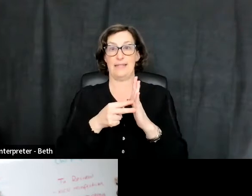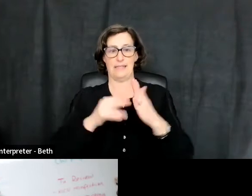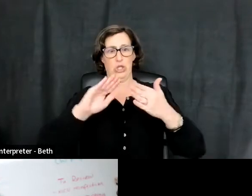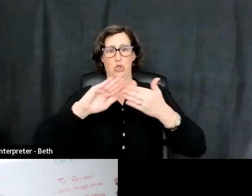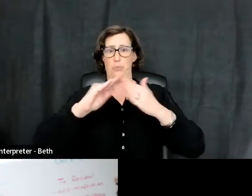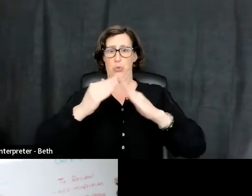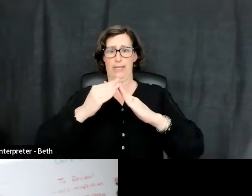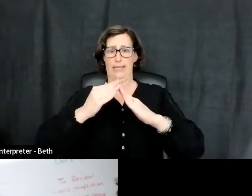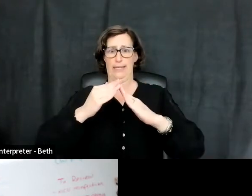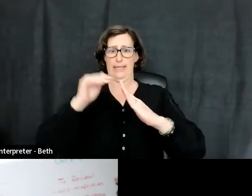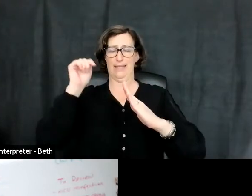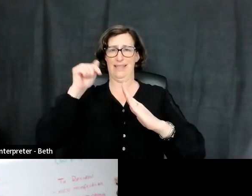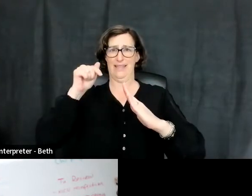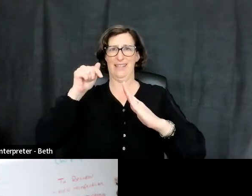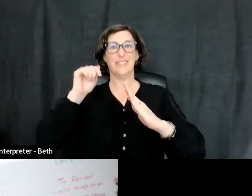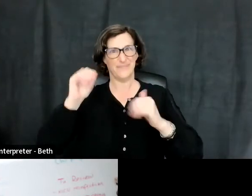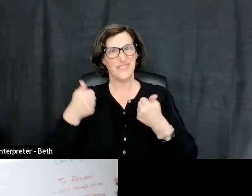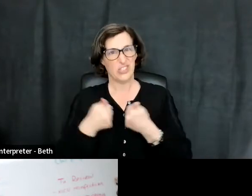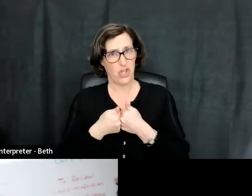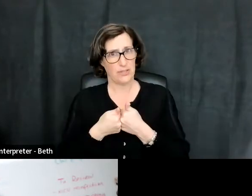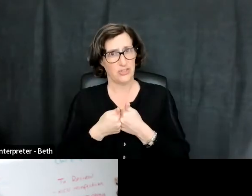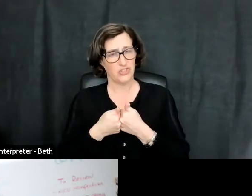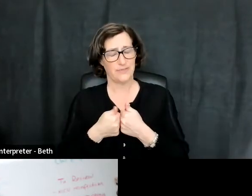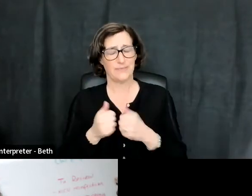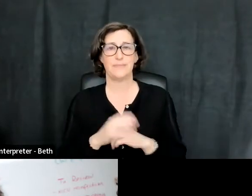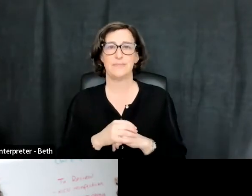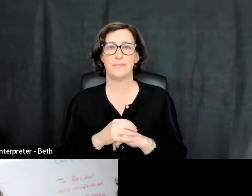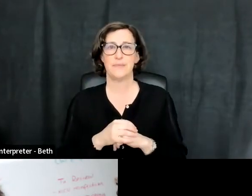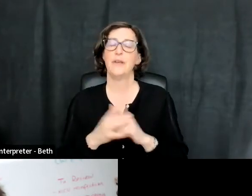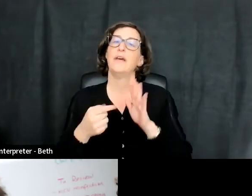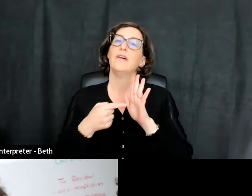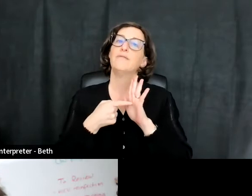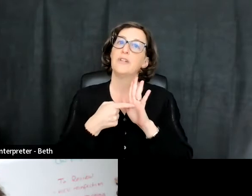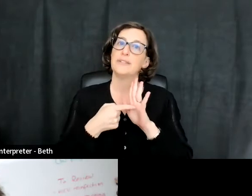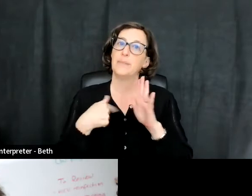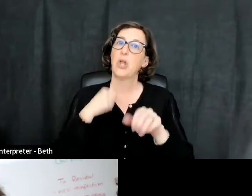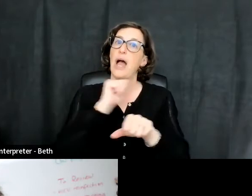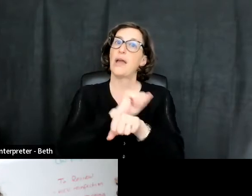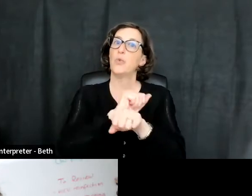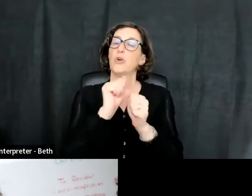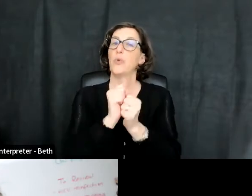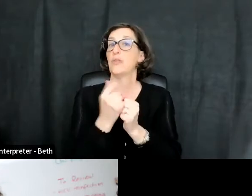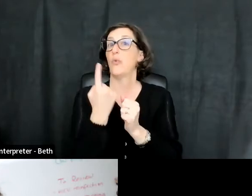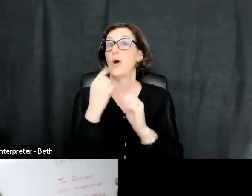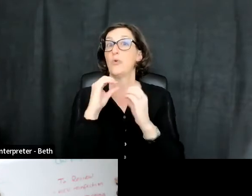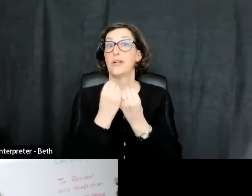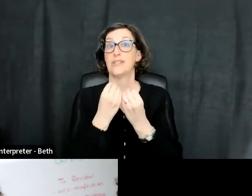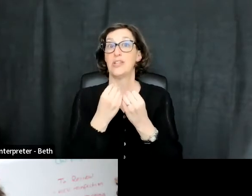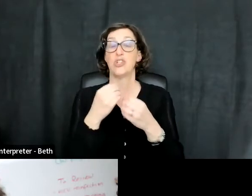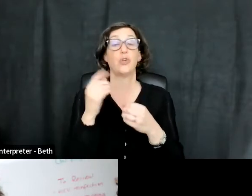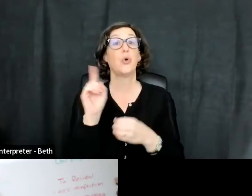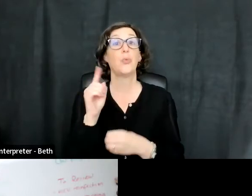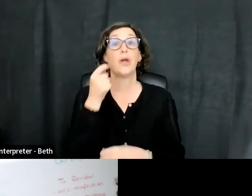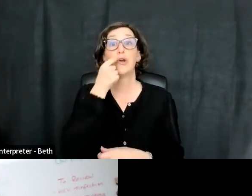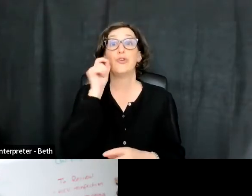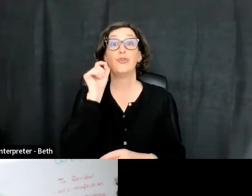is a little challenging. Is it, like, for example, I work with an organization in Ukraine that is the